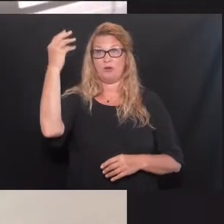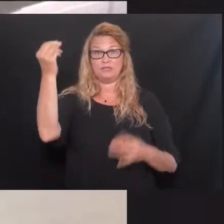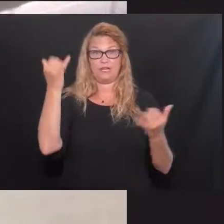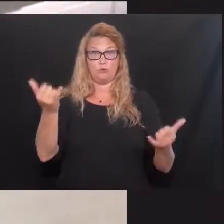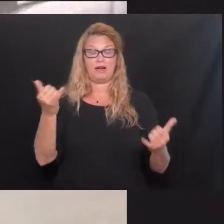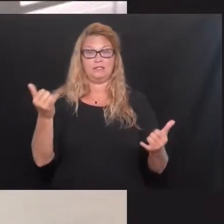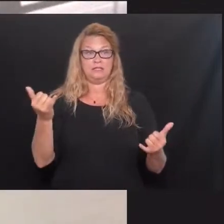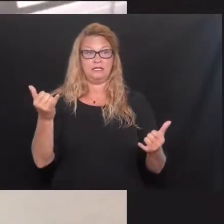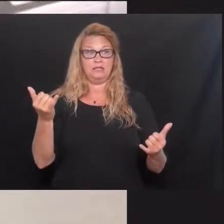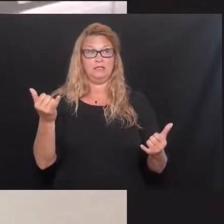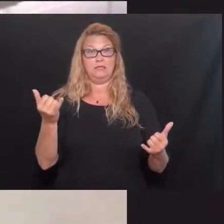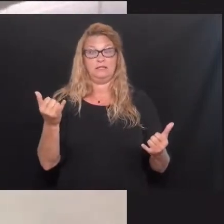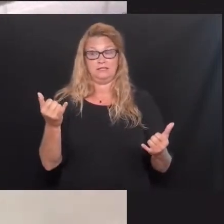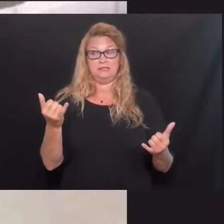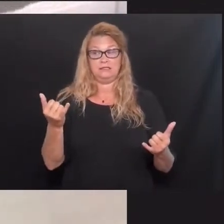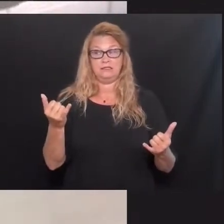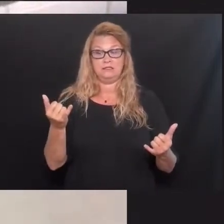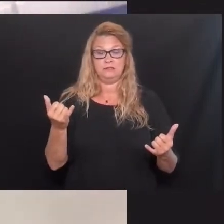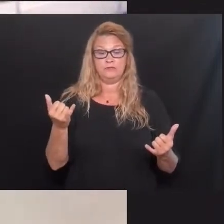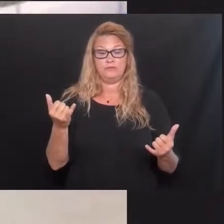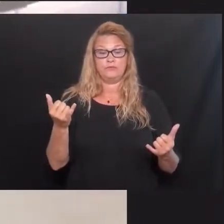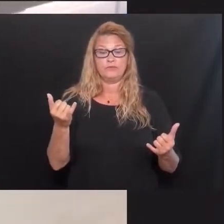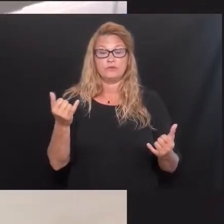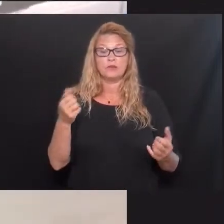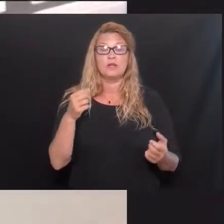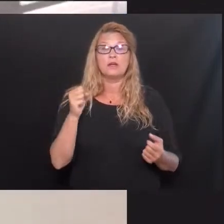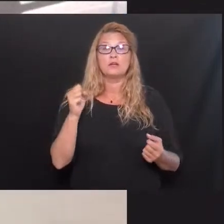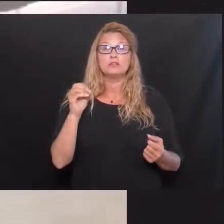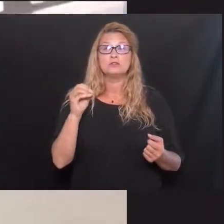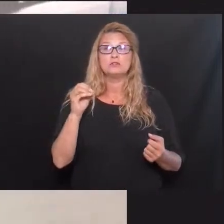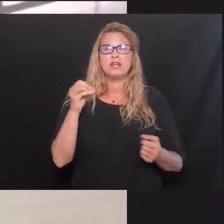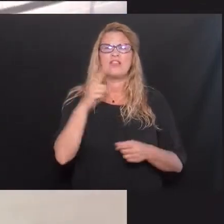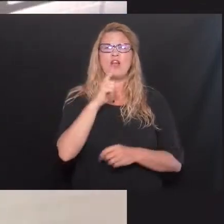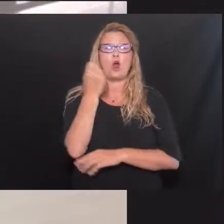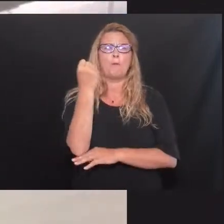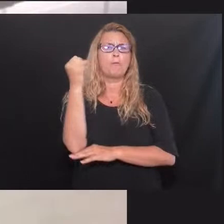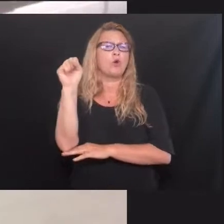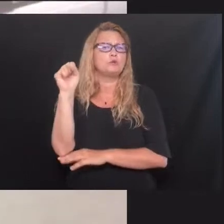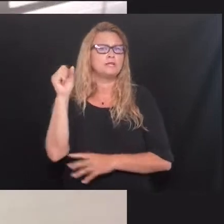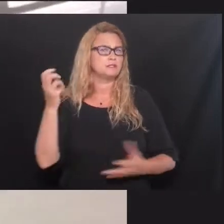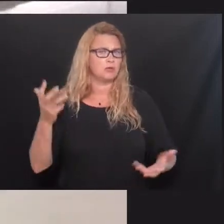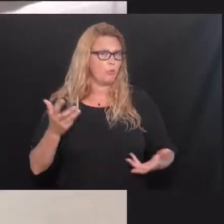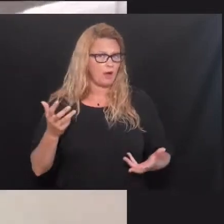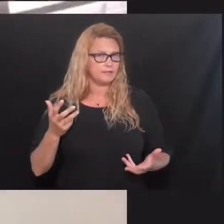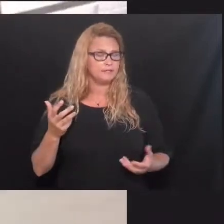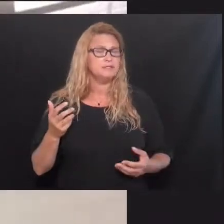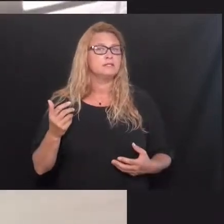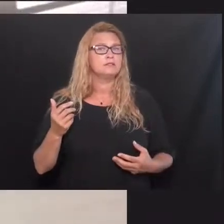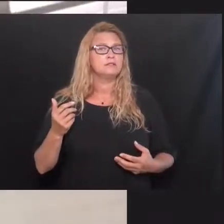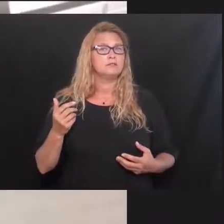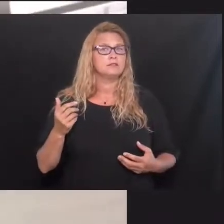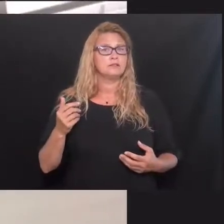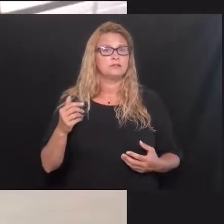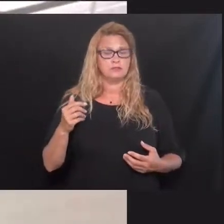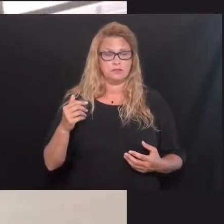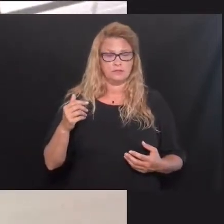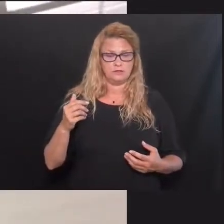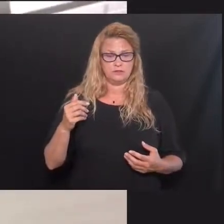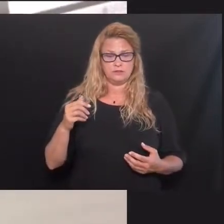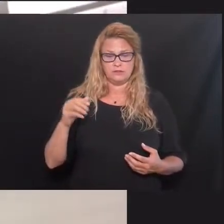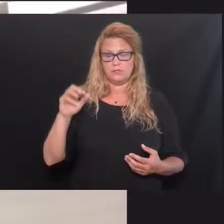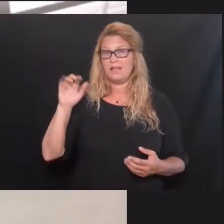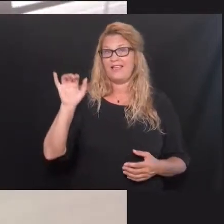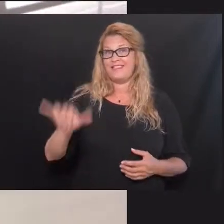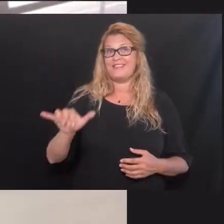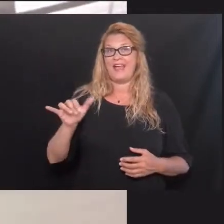or the mansion and the west wing of the Capitol today protesting that the Beatrice Mylan